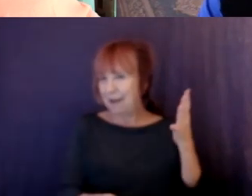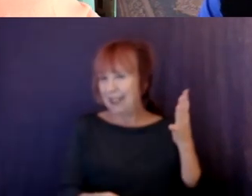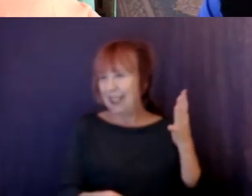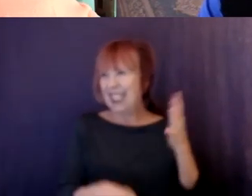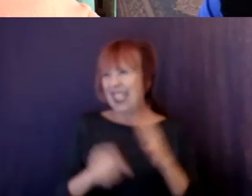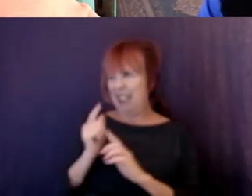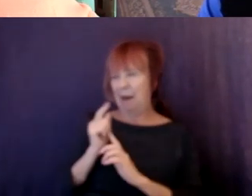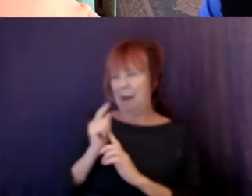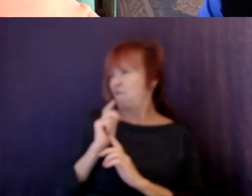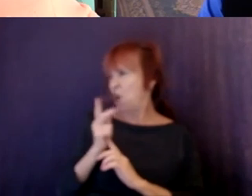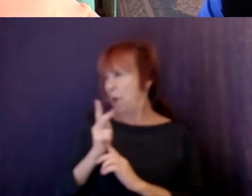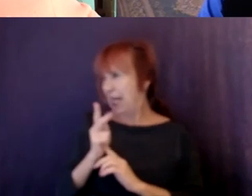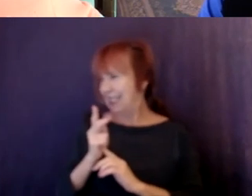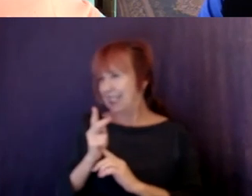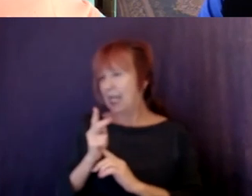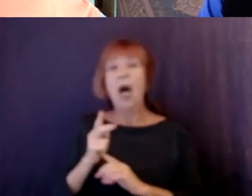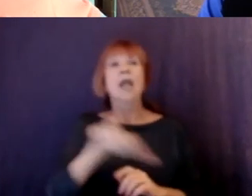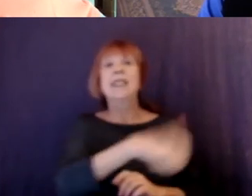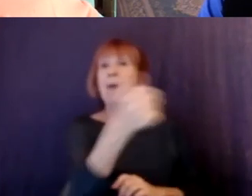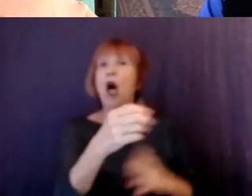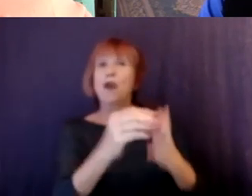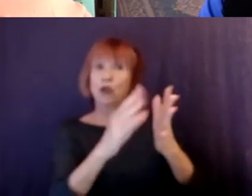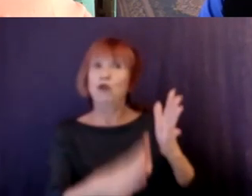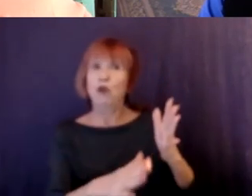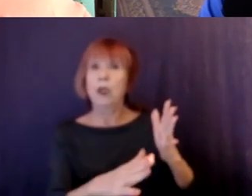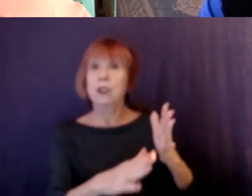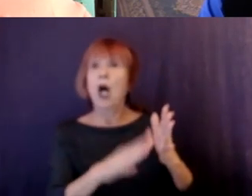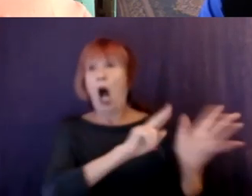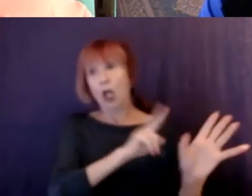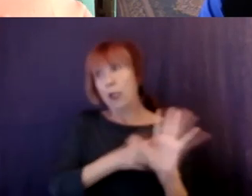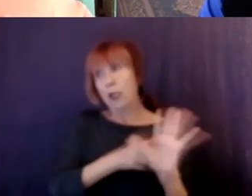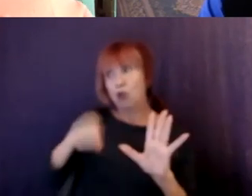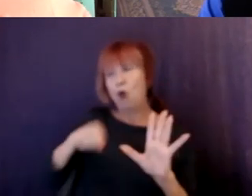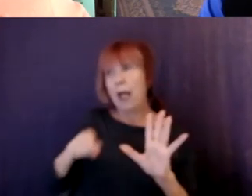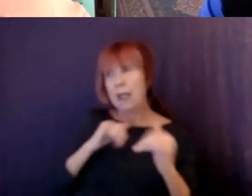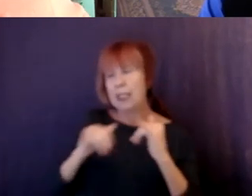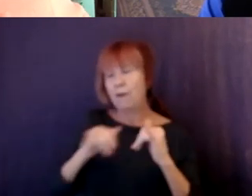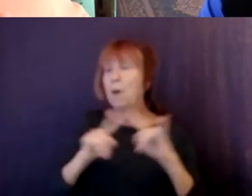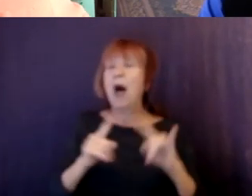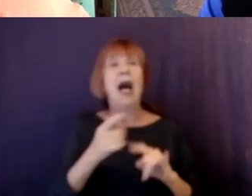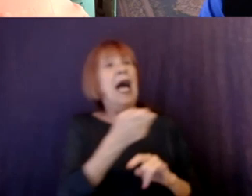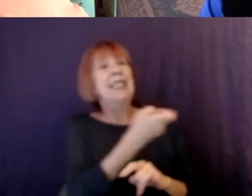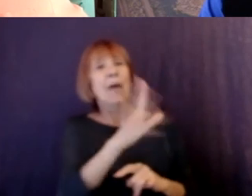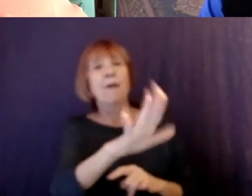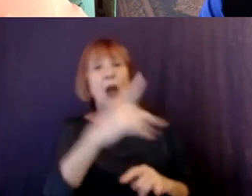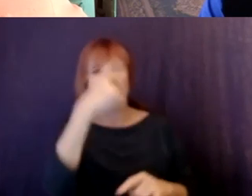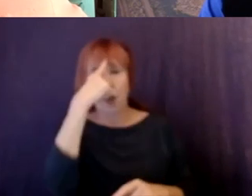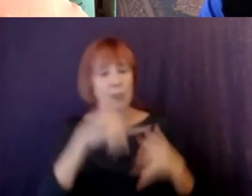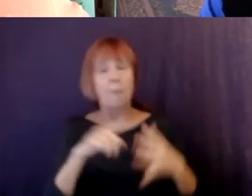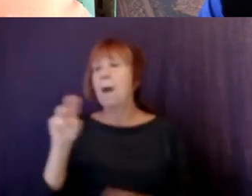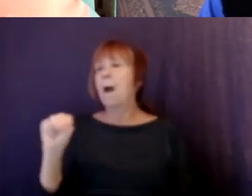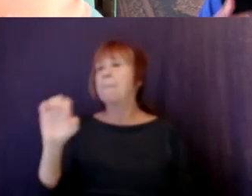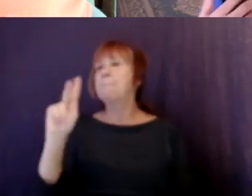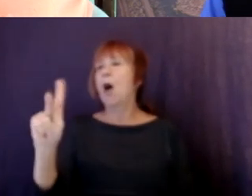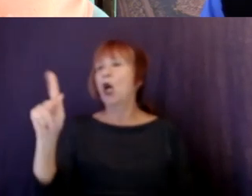and in a couple minutes here, we'll have a few other people coming on, a few of the students. But some of the thoughts were, Mark Pulver said, I